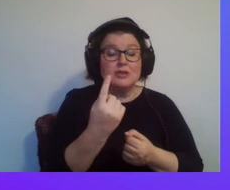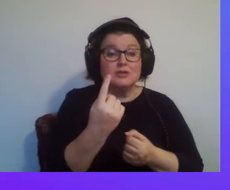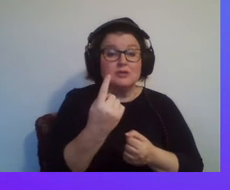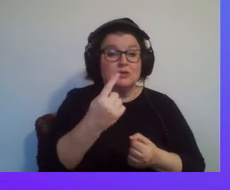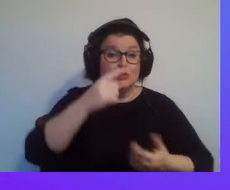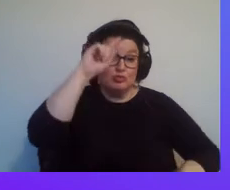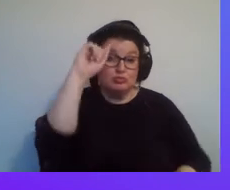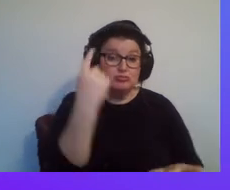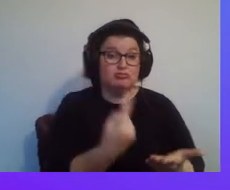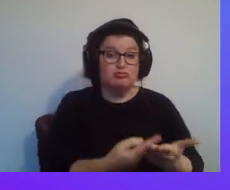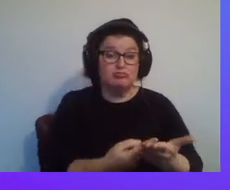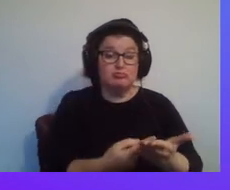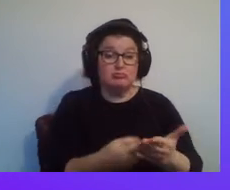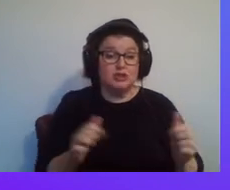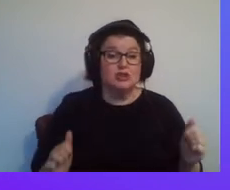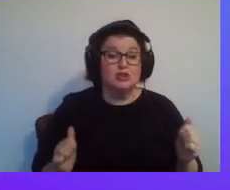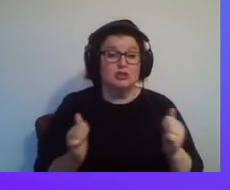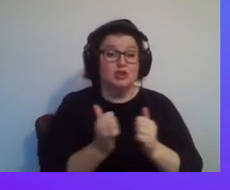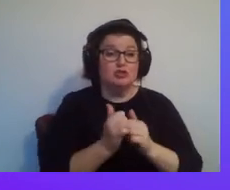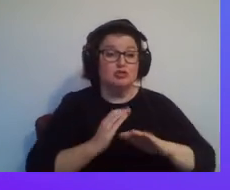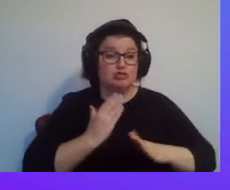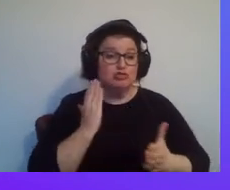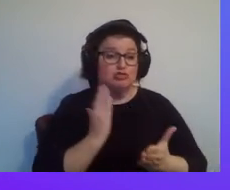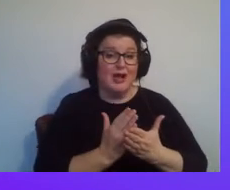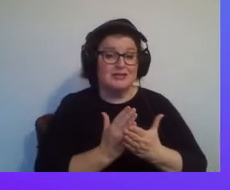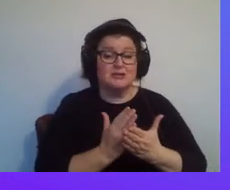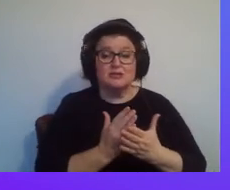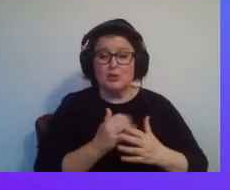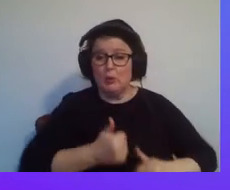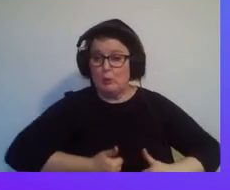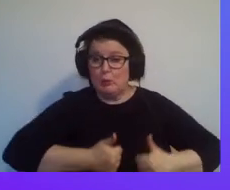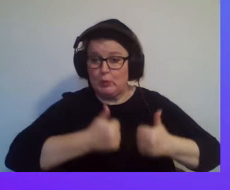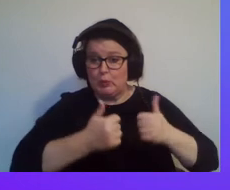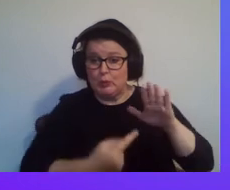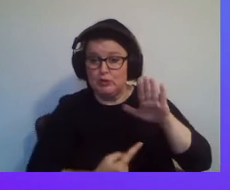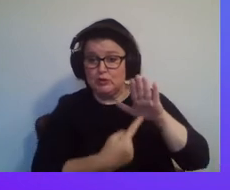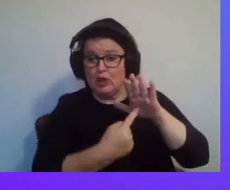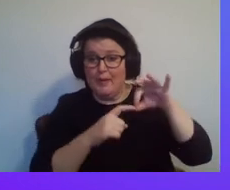videos that are being produced very well, much better, I might say, than the one with the MPs,